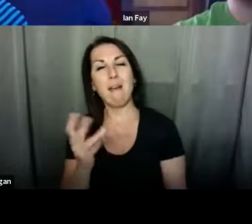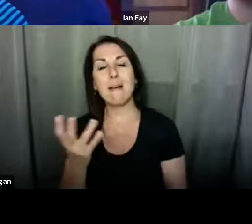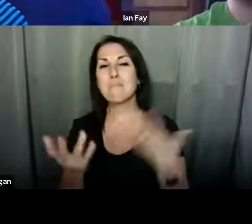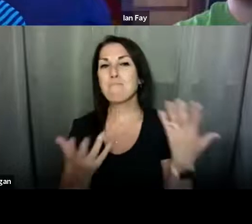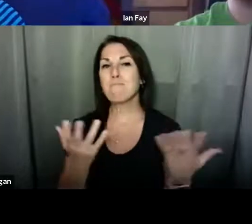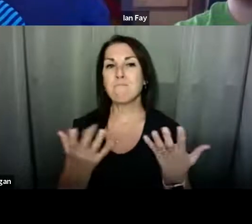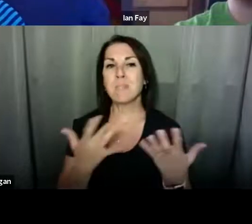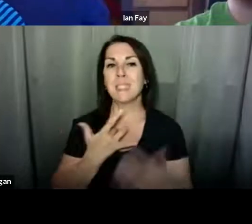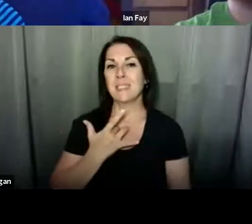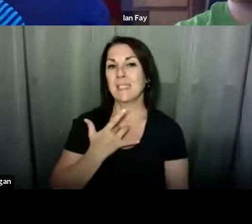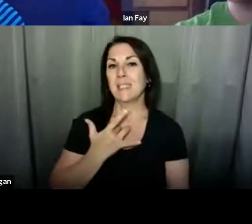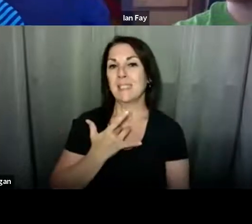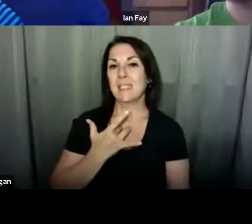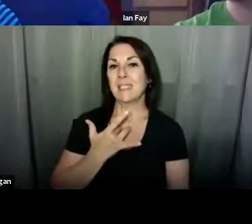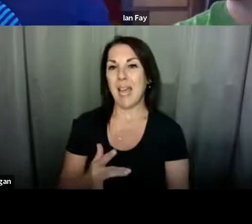usually,